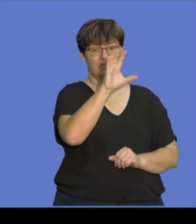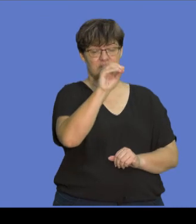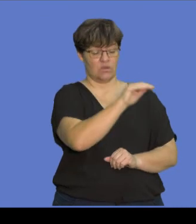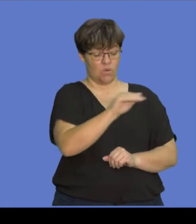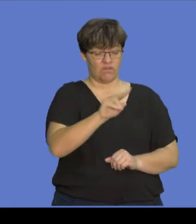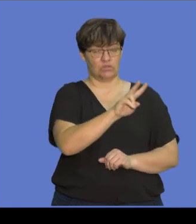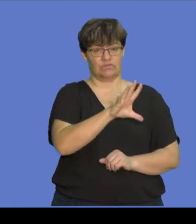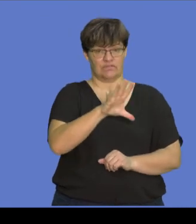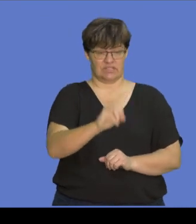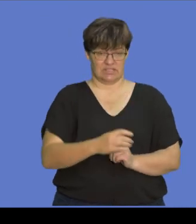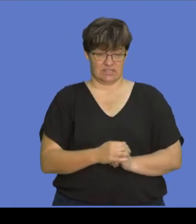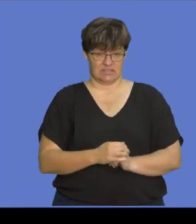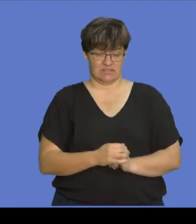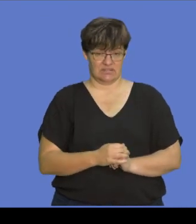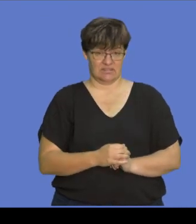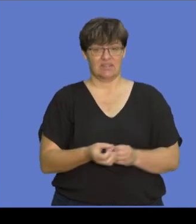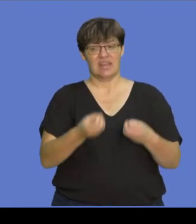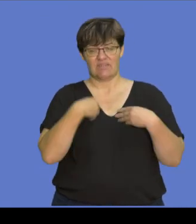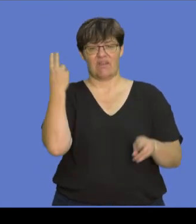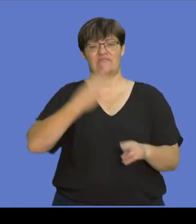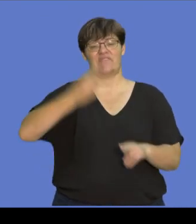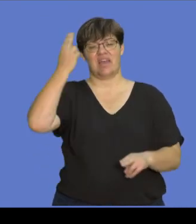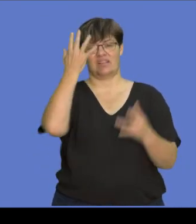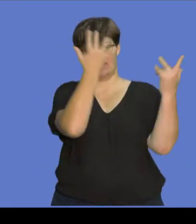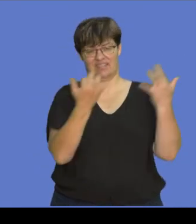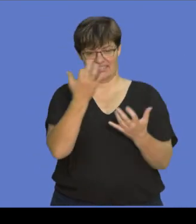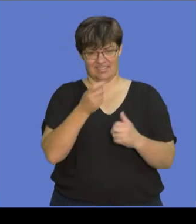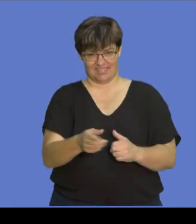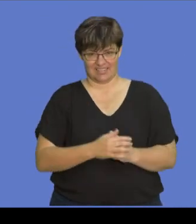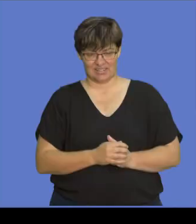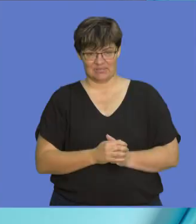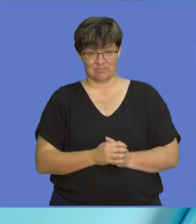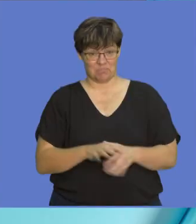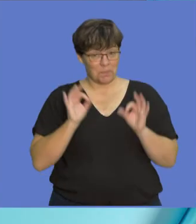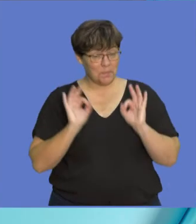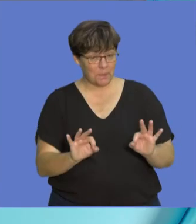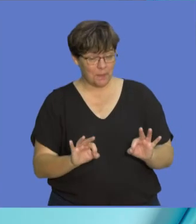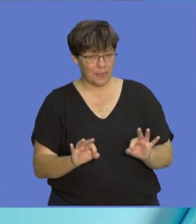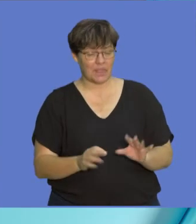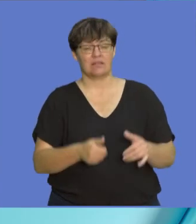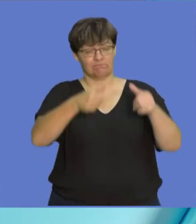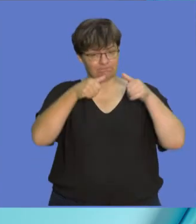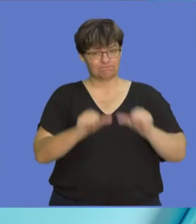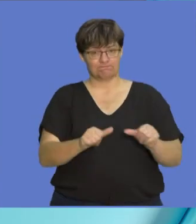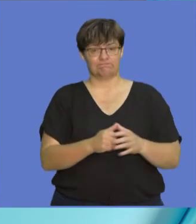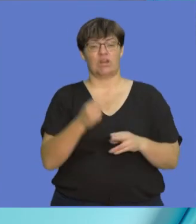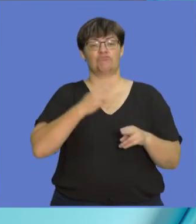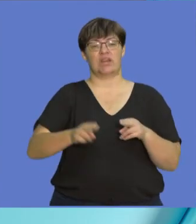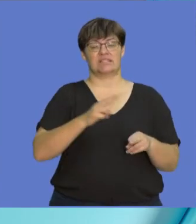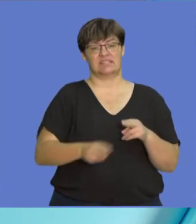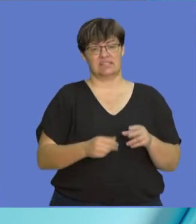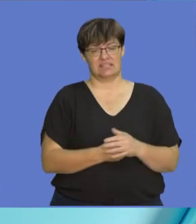150/250. And that gives you your final calculation. Right? Then we come to the rent. In the